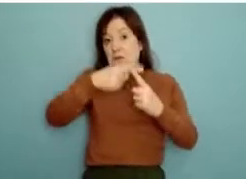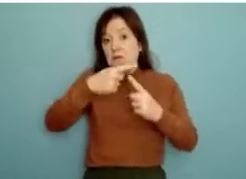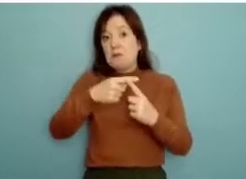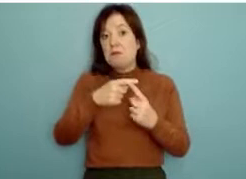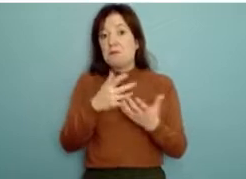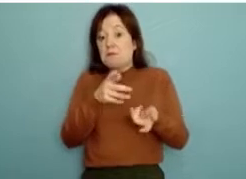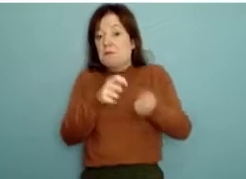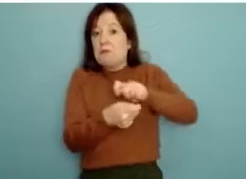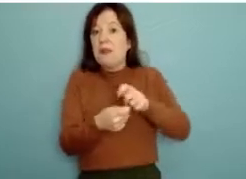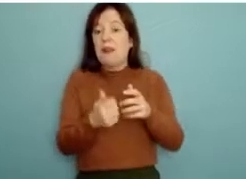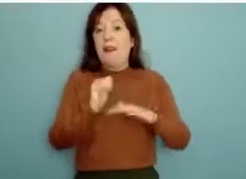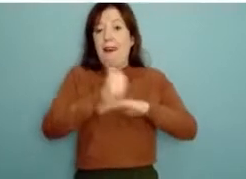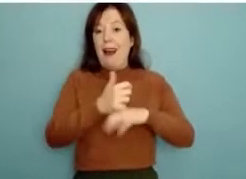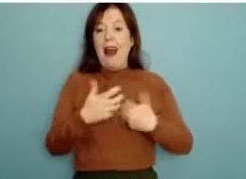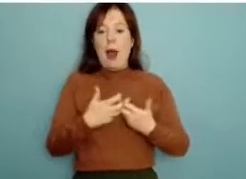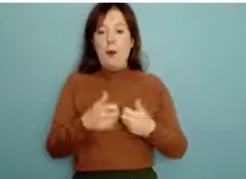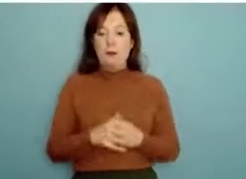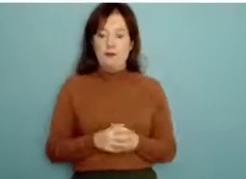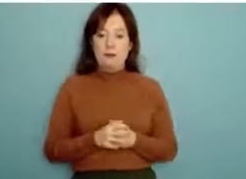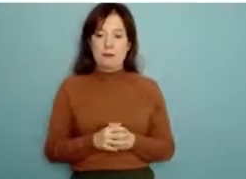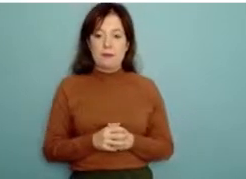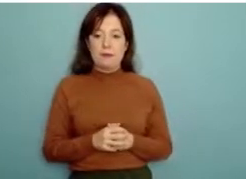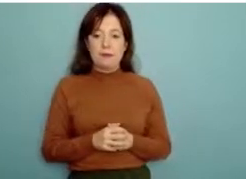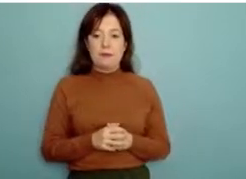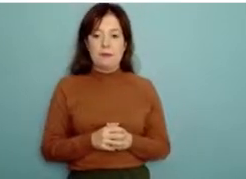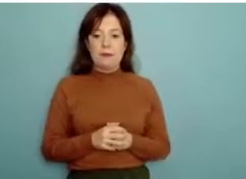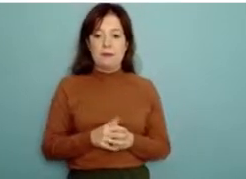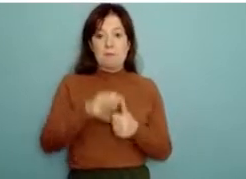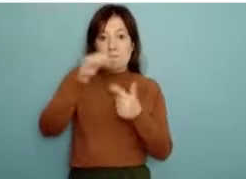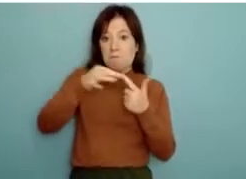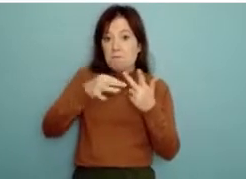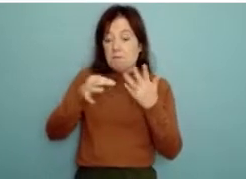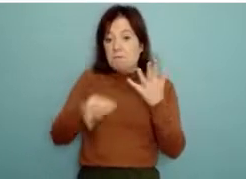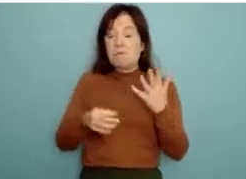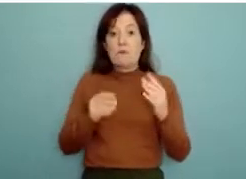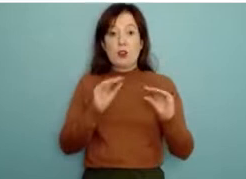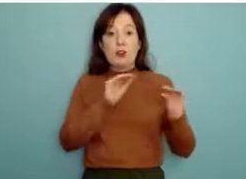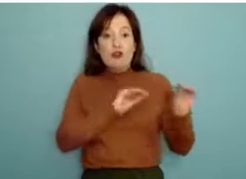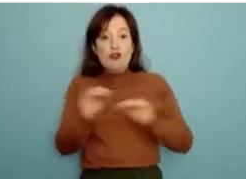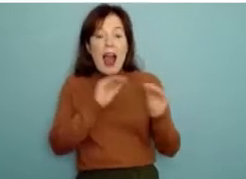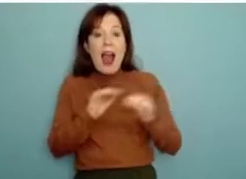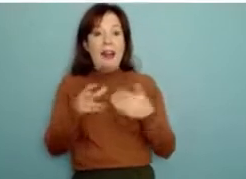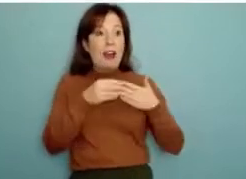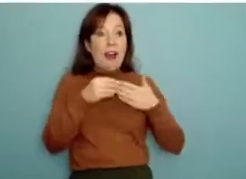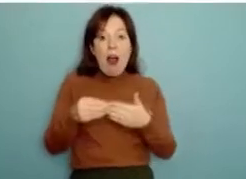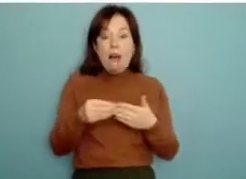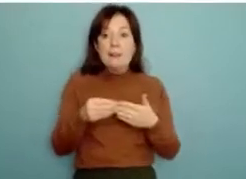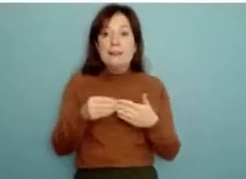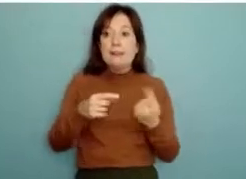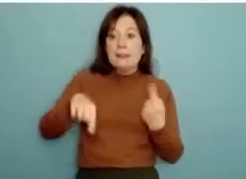this. So the facilitators that we really need to focus on include ongoing training and guidance related particularly to clinical